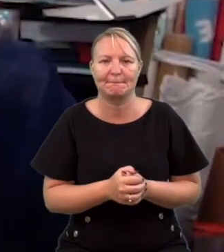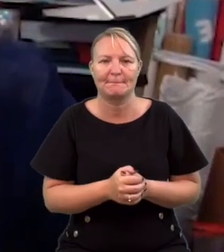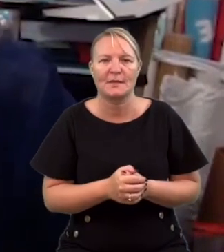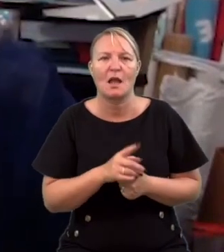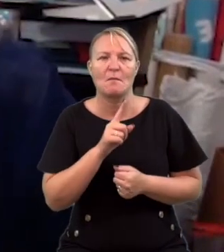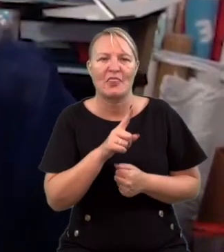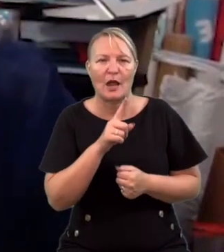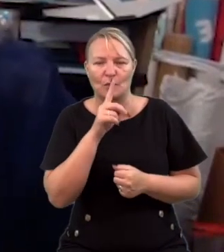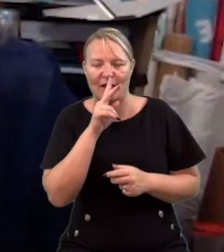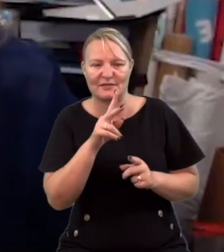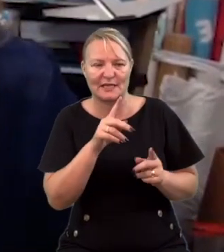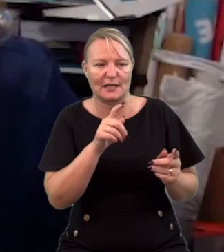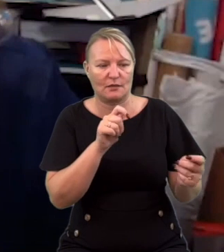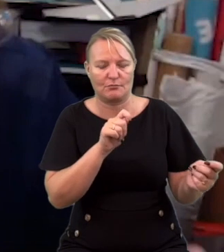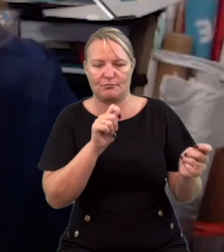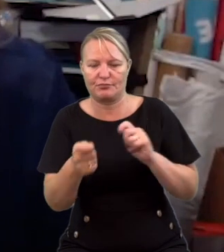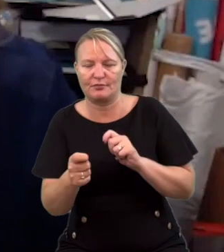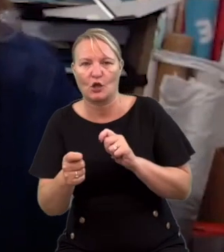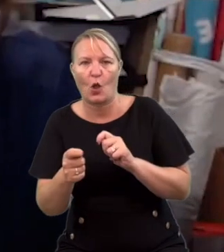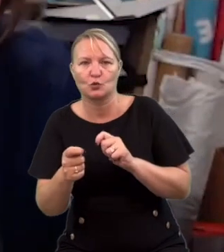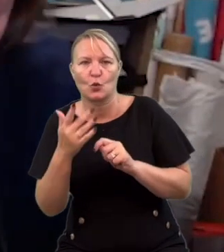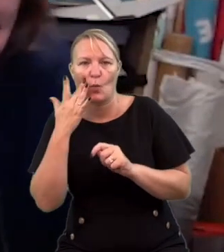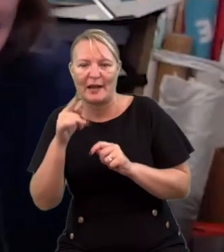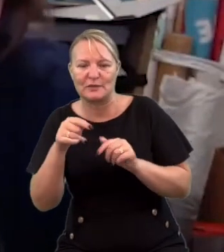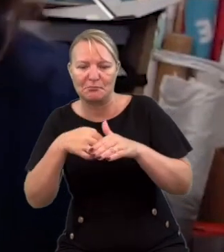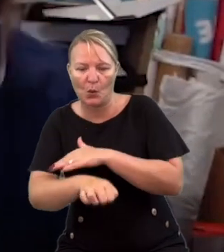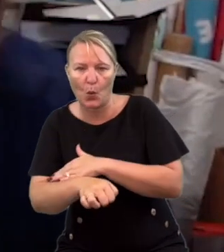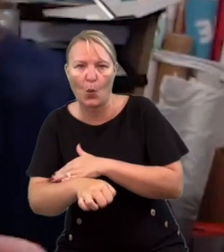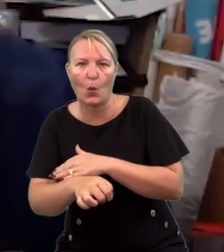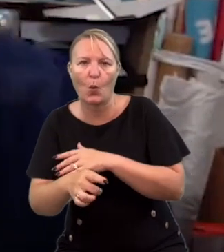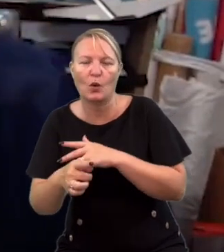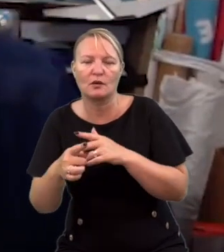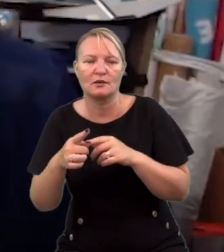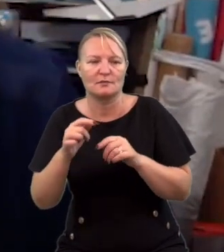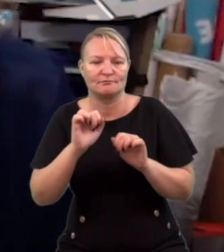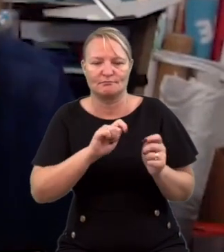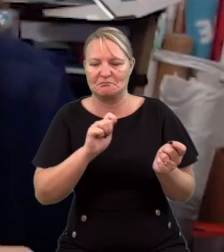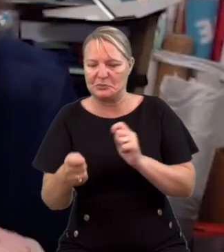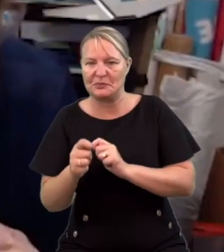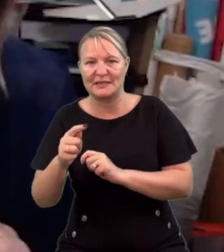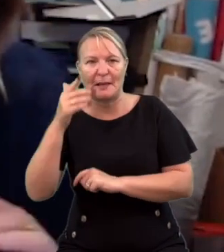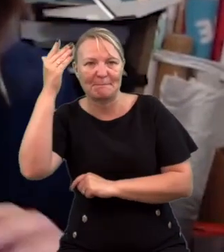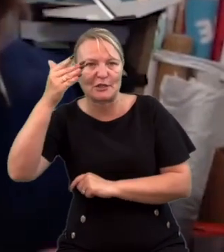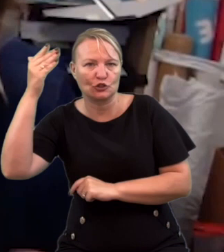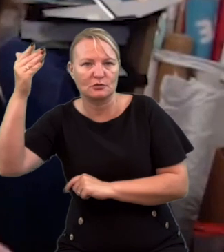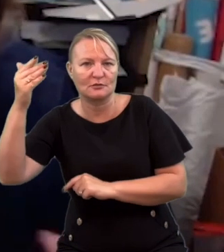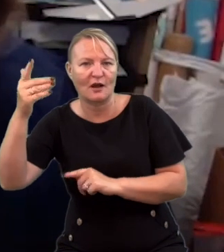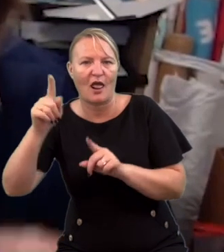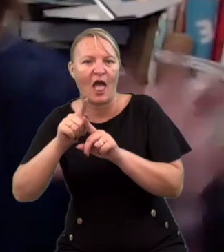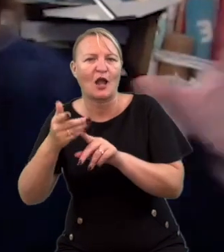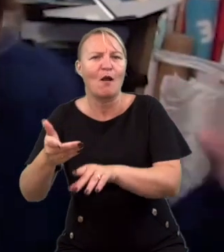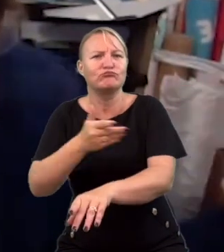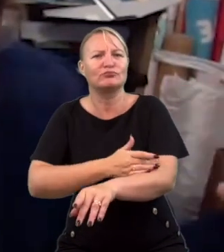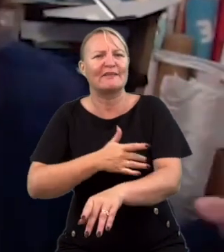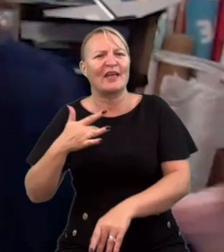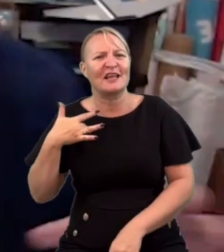frame. But we also see flashes of the moment he was born, and we see these kind of